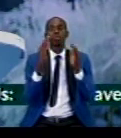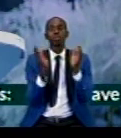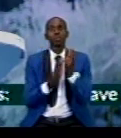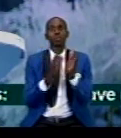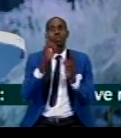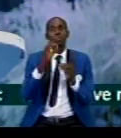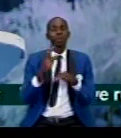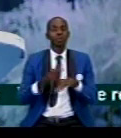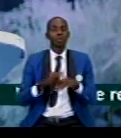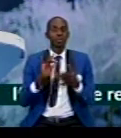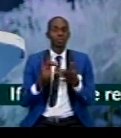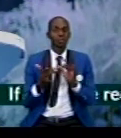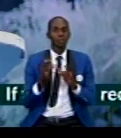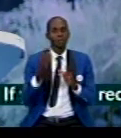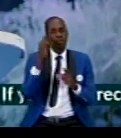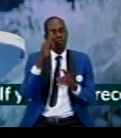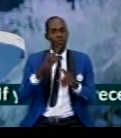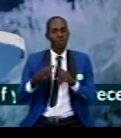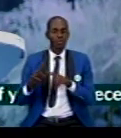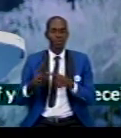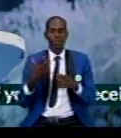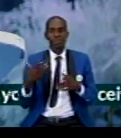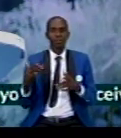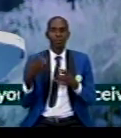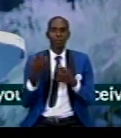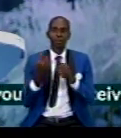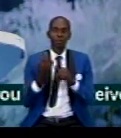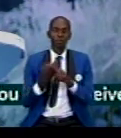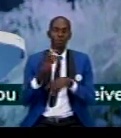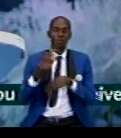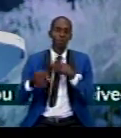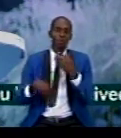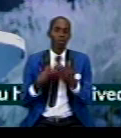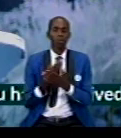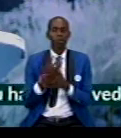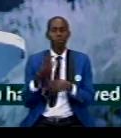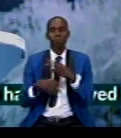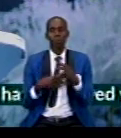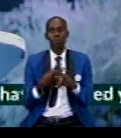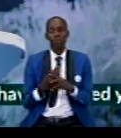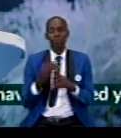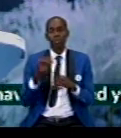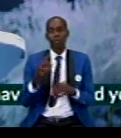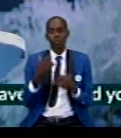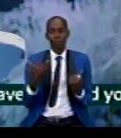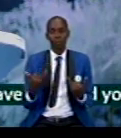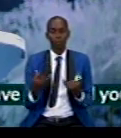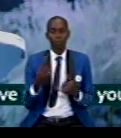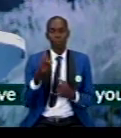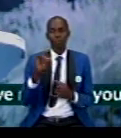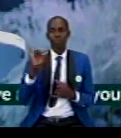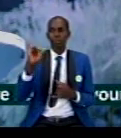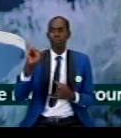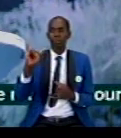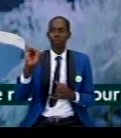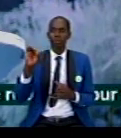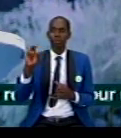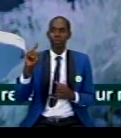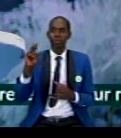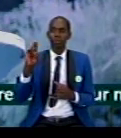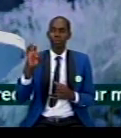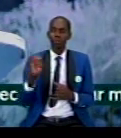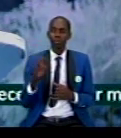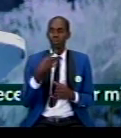bring you this one from YouTube, Gloria Ojo, who wrote, "Praise the Lord. I've been having symptoms